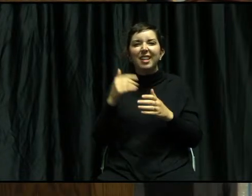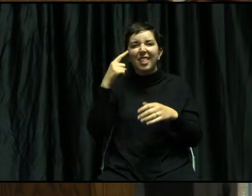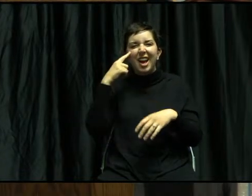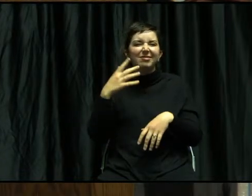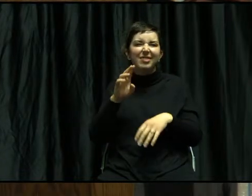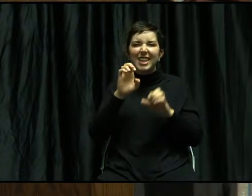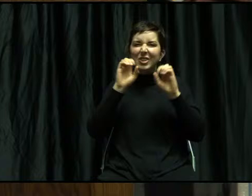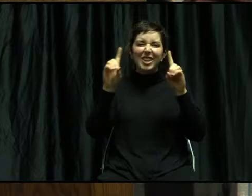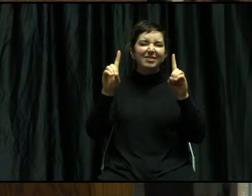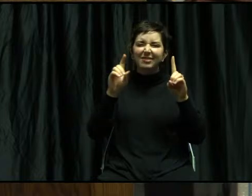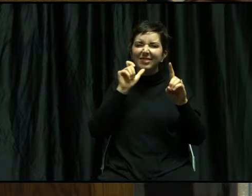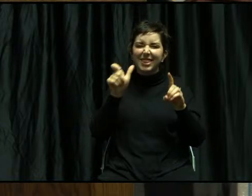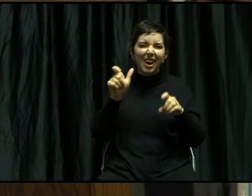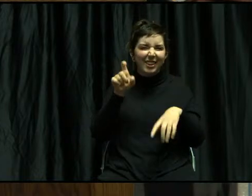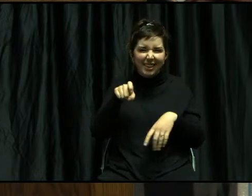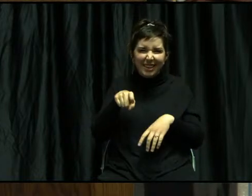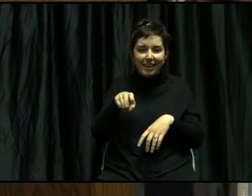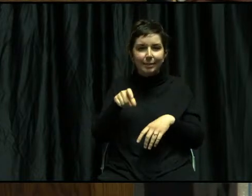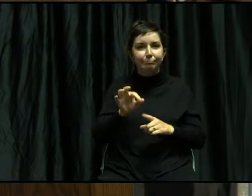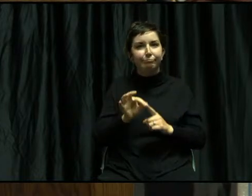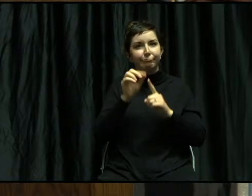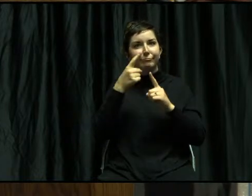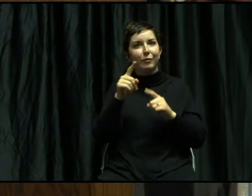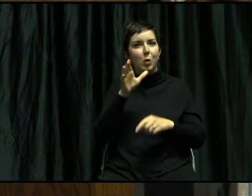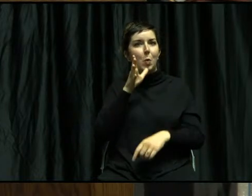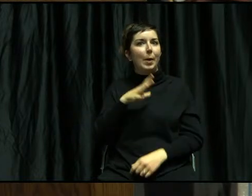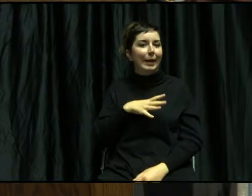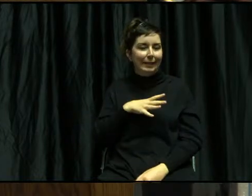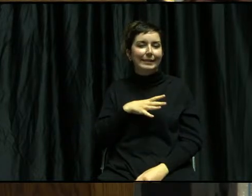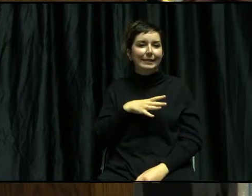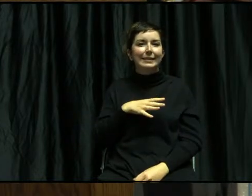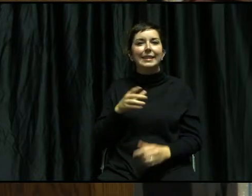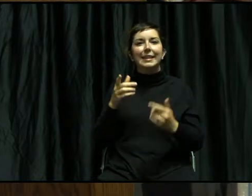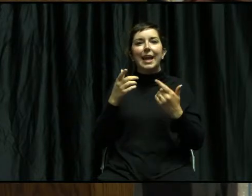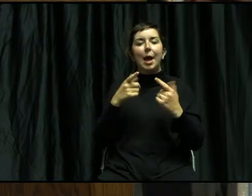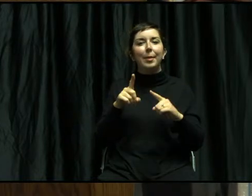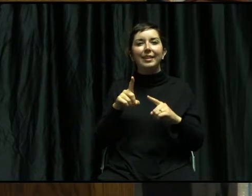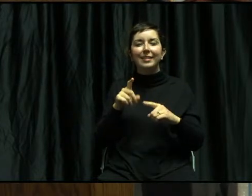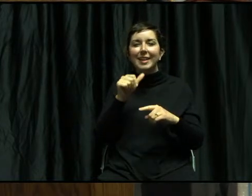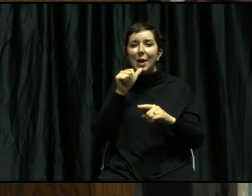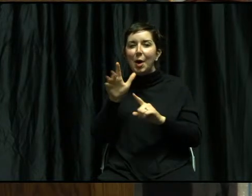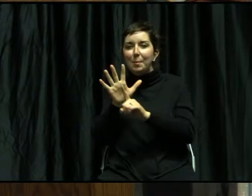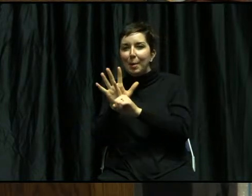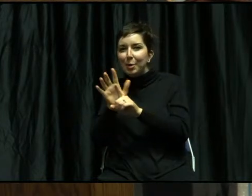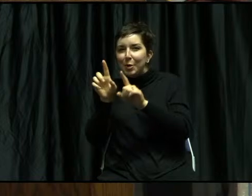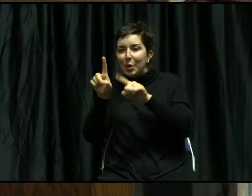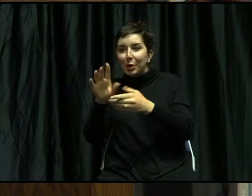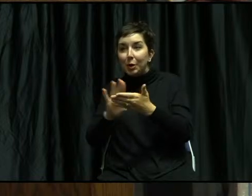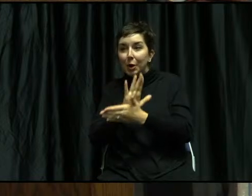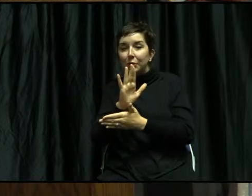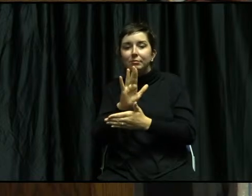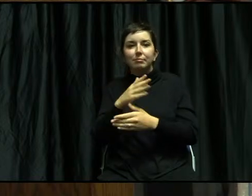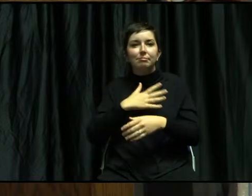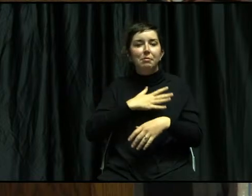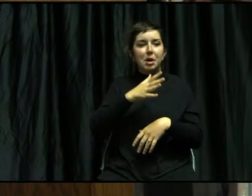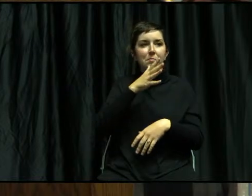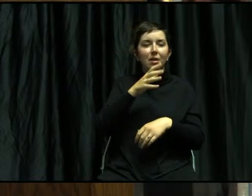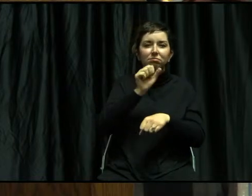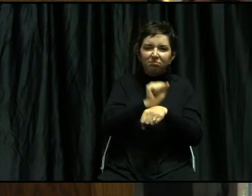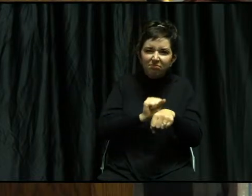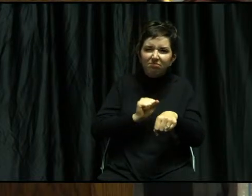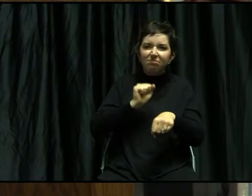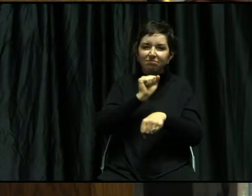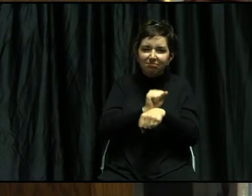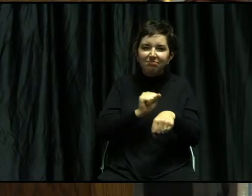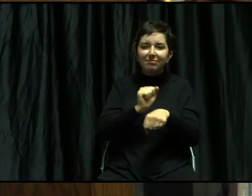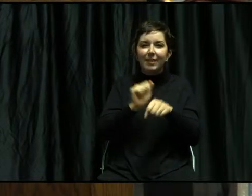thing, especially for women. As unpopular as it was, my mom worked hard to pursue an education in her